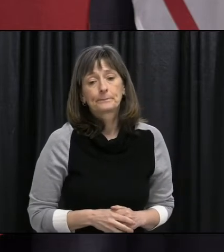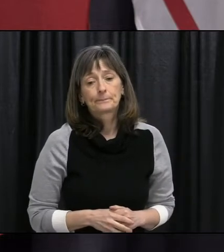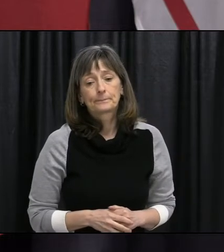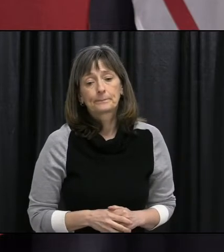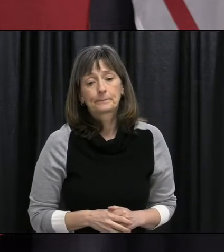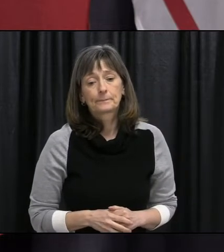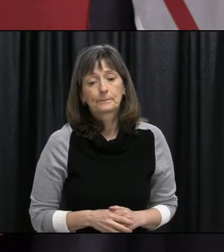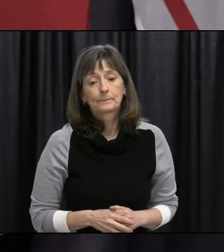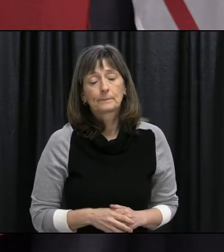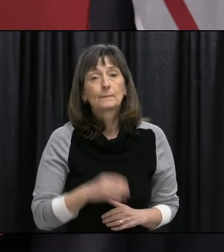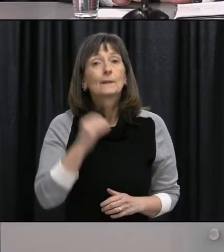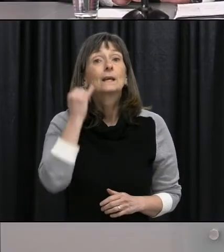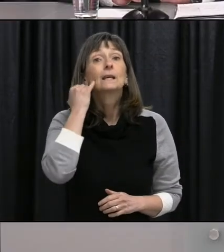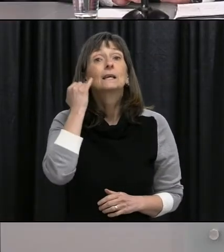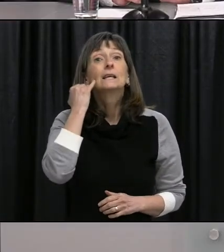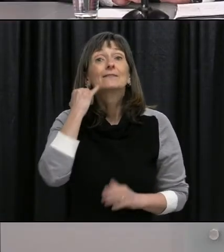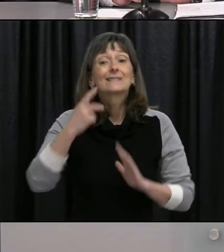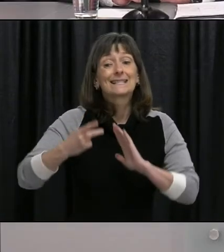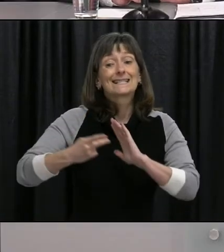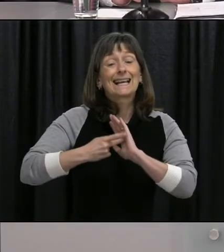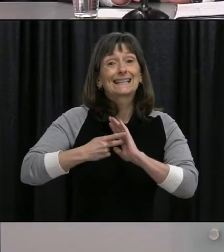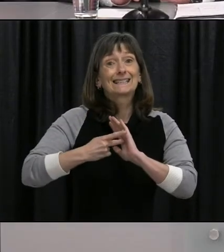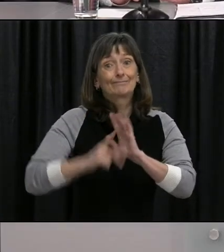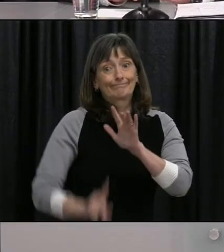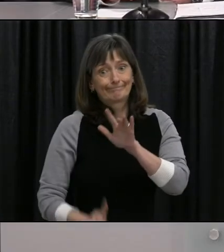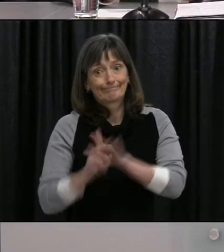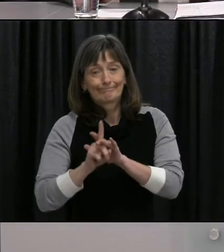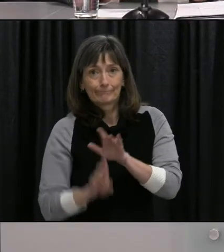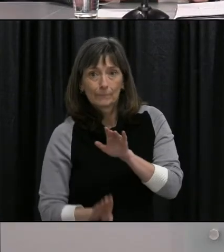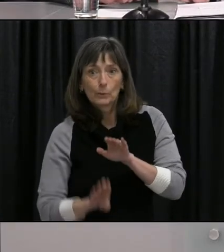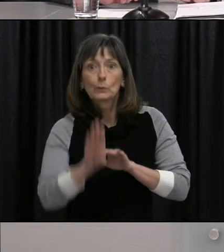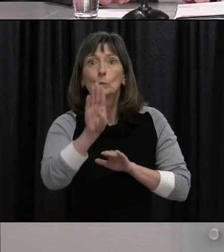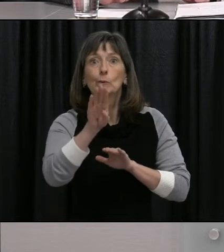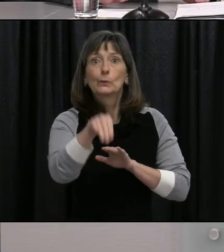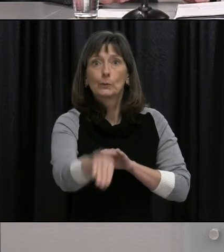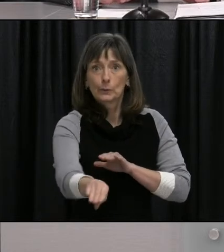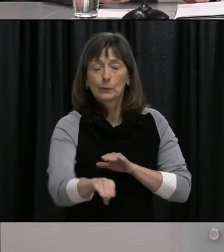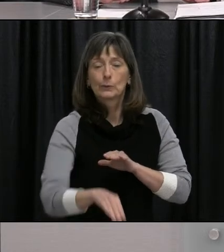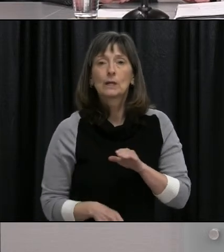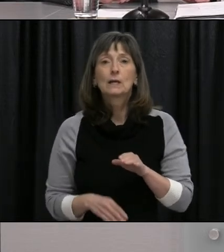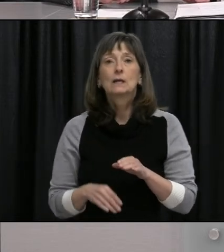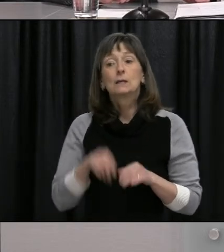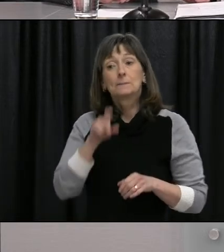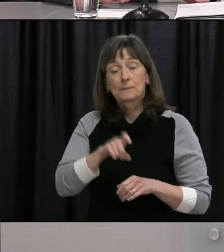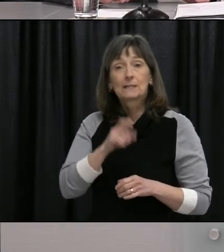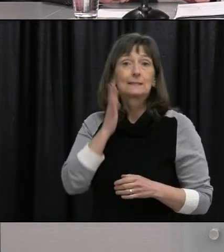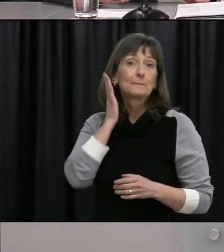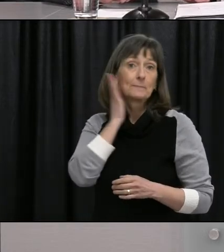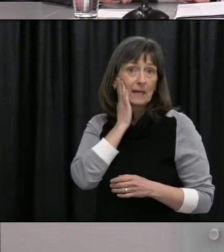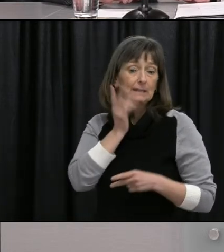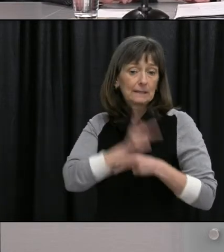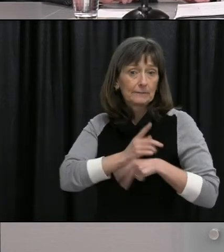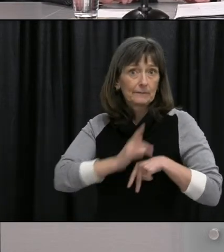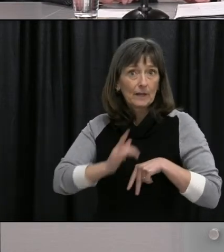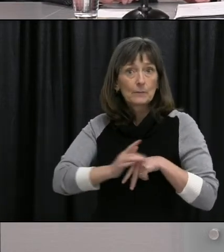And if a second wave is being predicted, aside from capacity and PPE, how else is the province preparing for it?